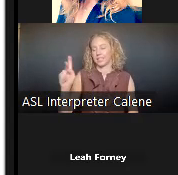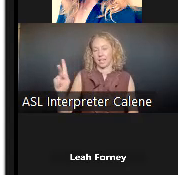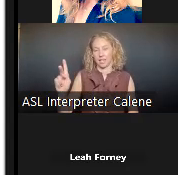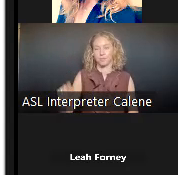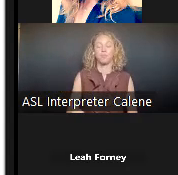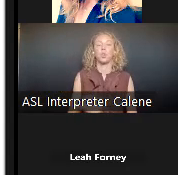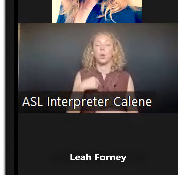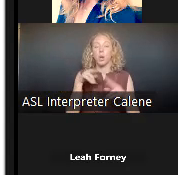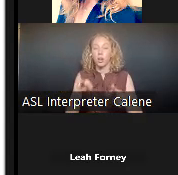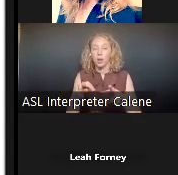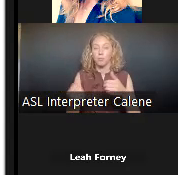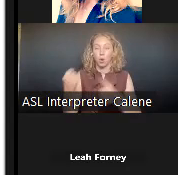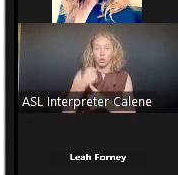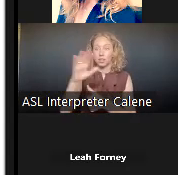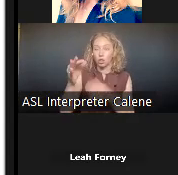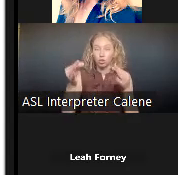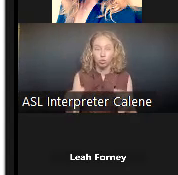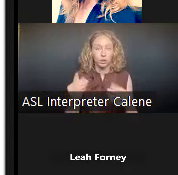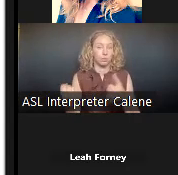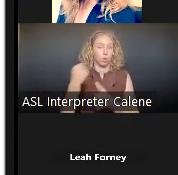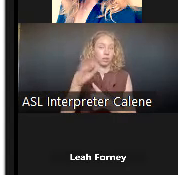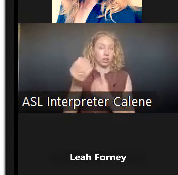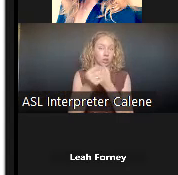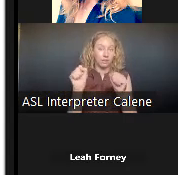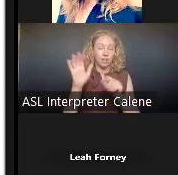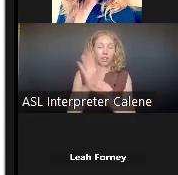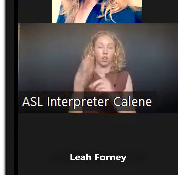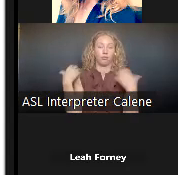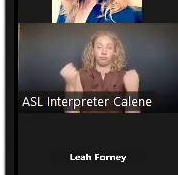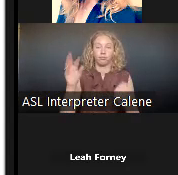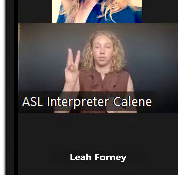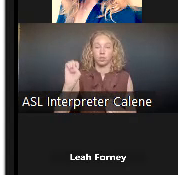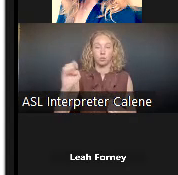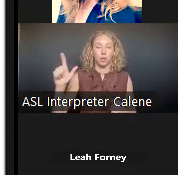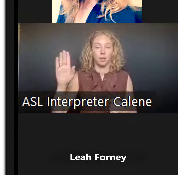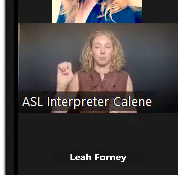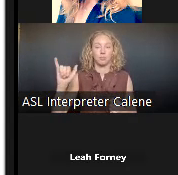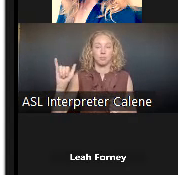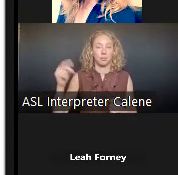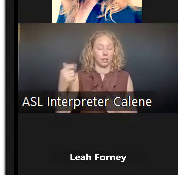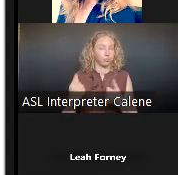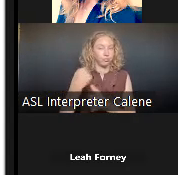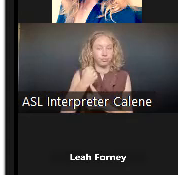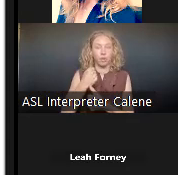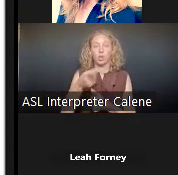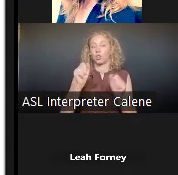choice, prioritizing their safety and well-being over everything else. So again, this could be a